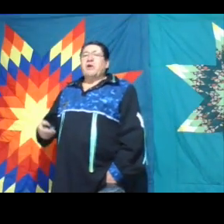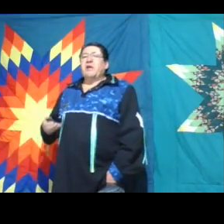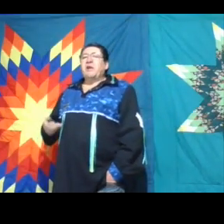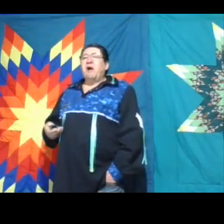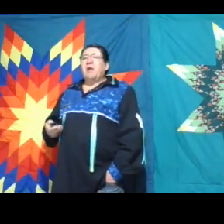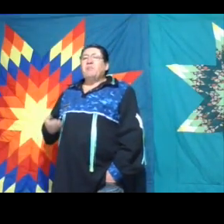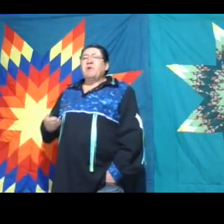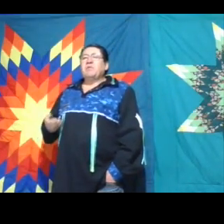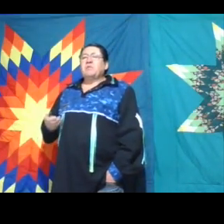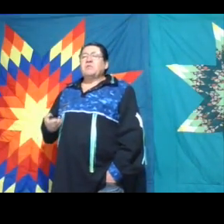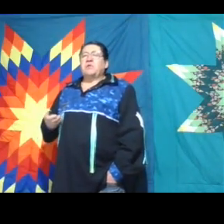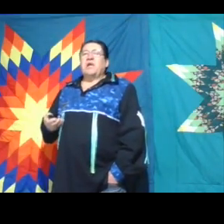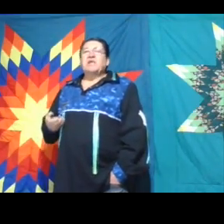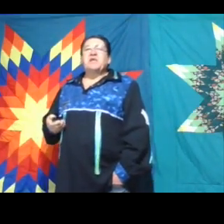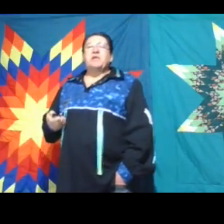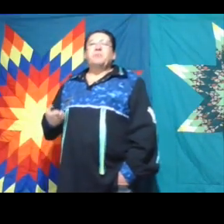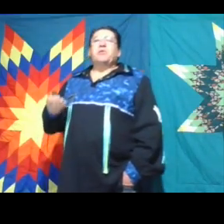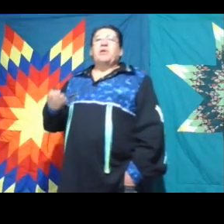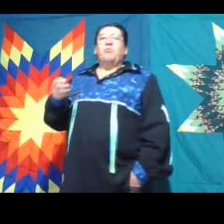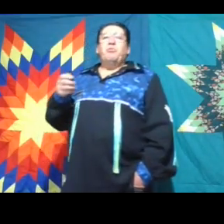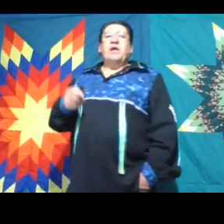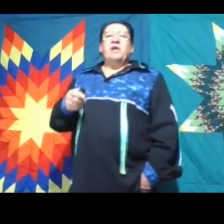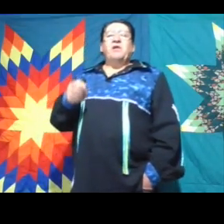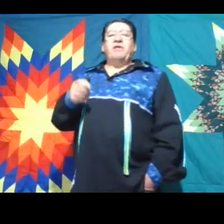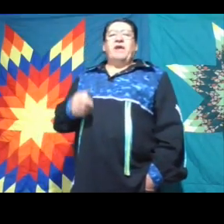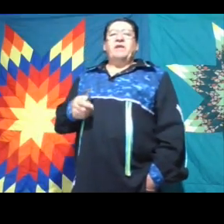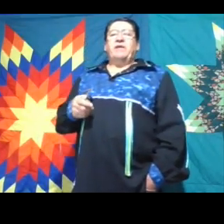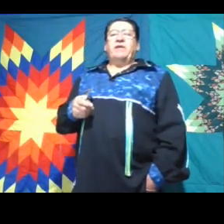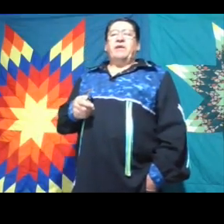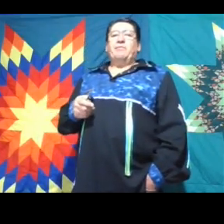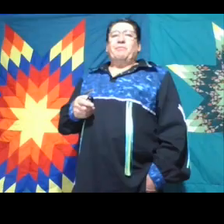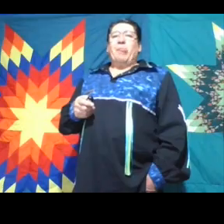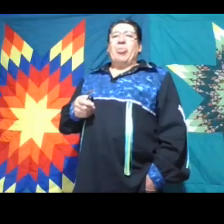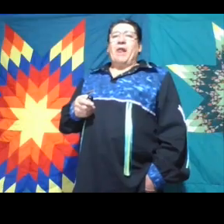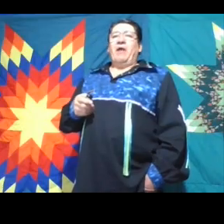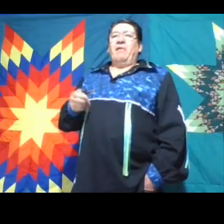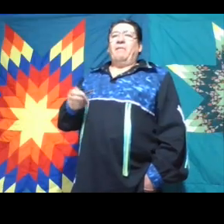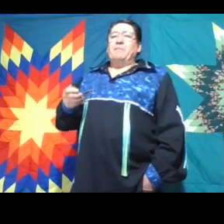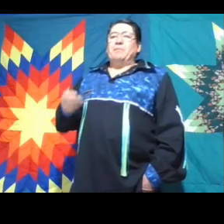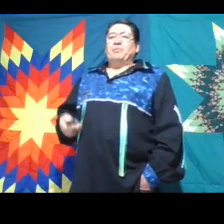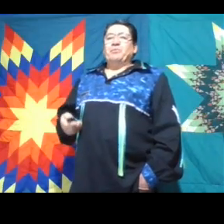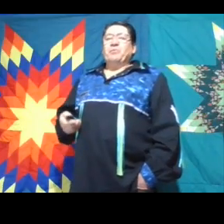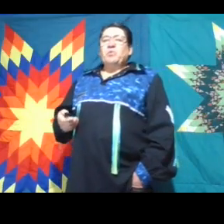But you cannot build those relationships without being authentic.